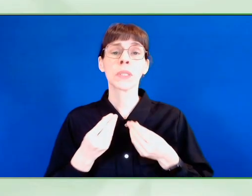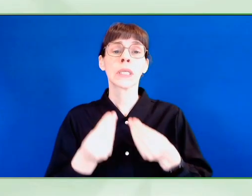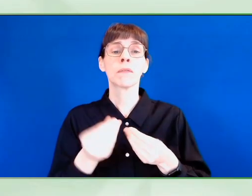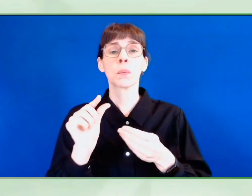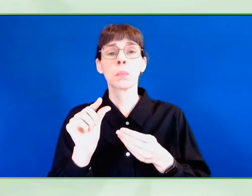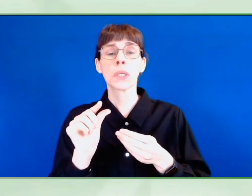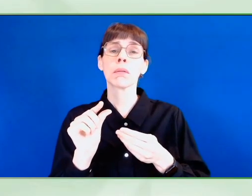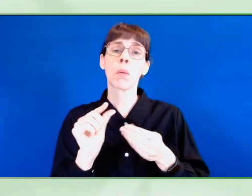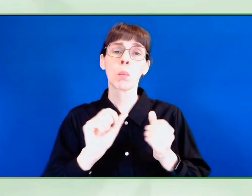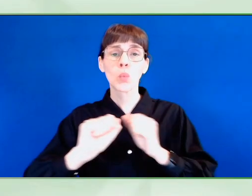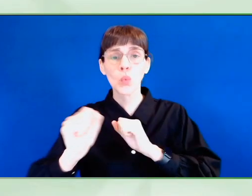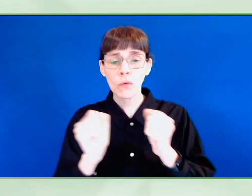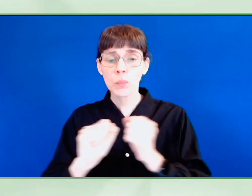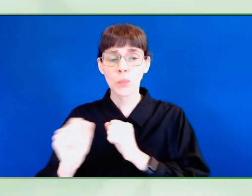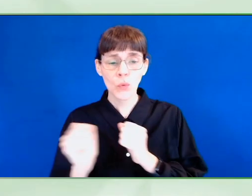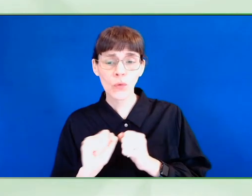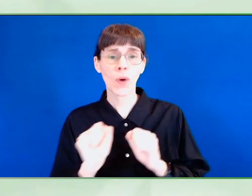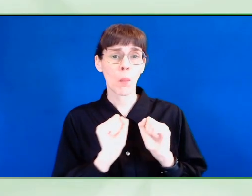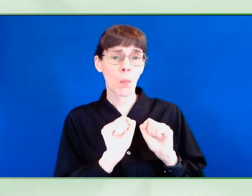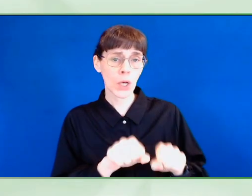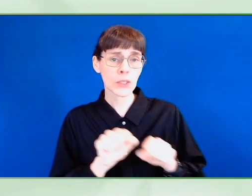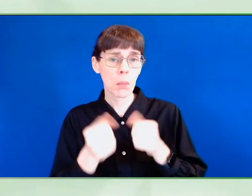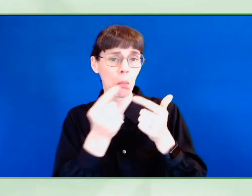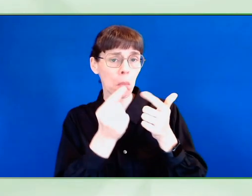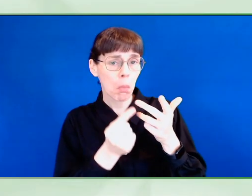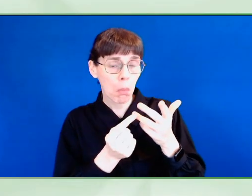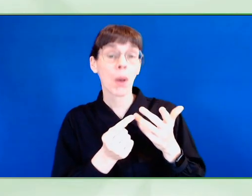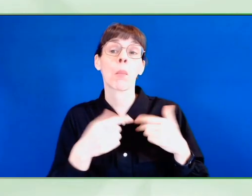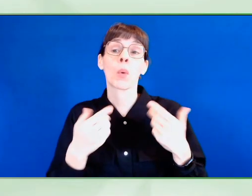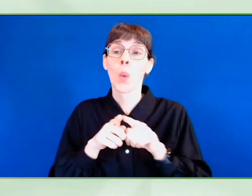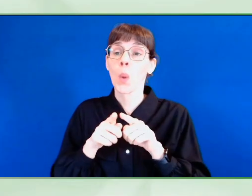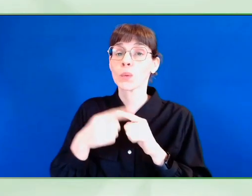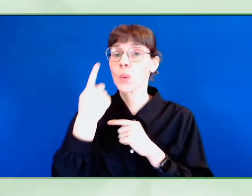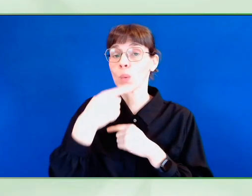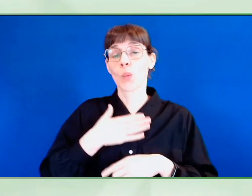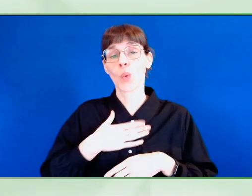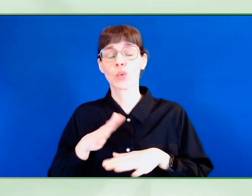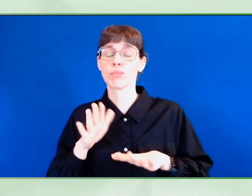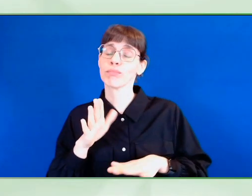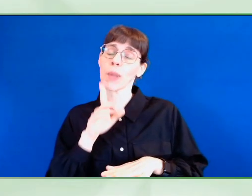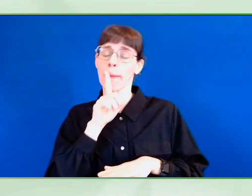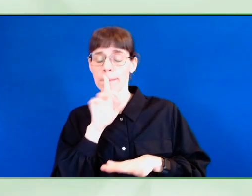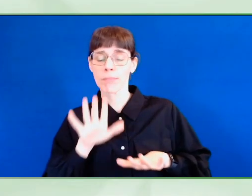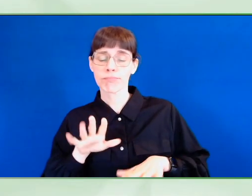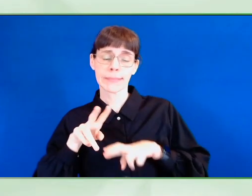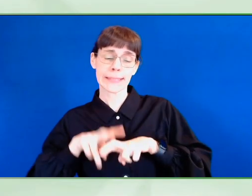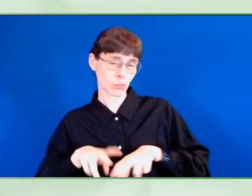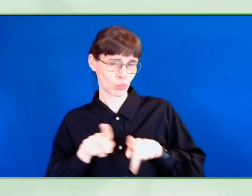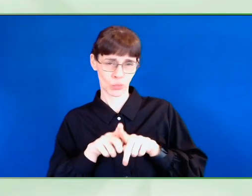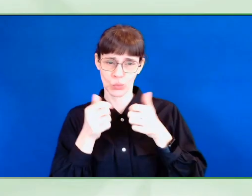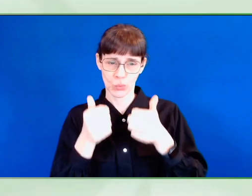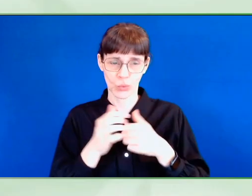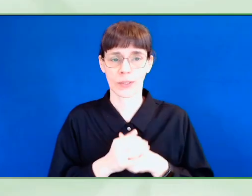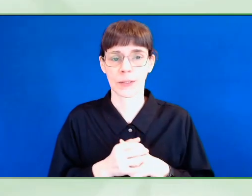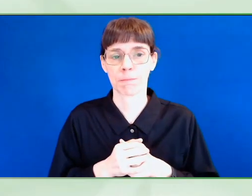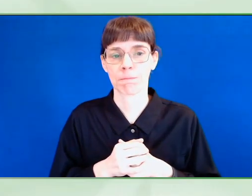give options that are just for you sitting quietly. We're going to move through a sequence of a partial sun